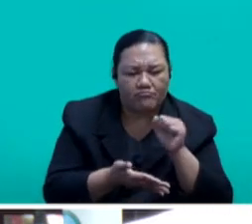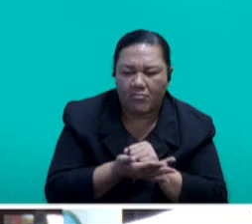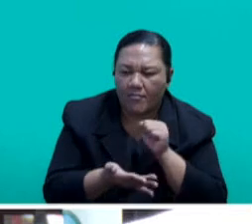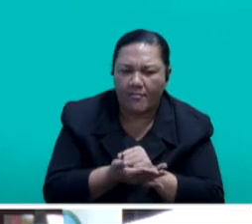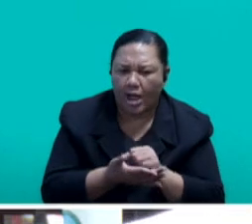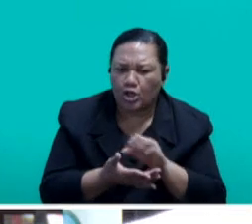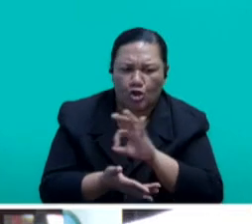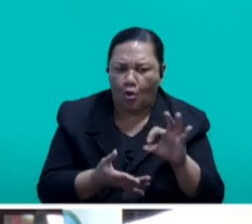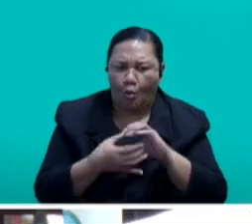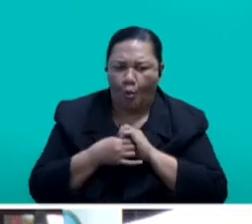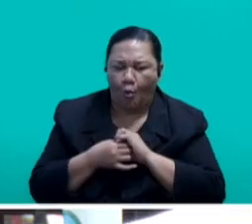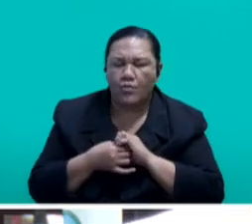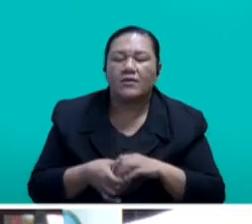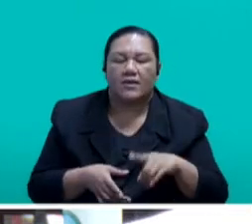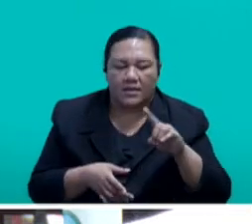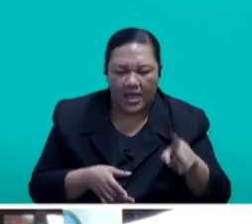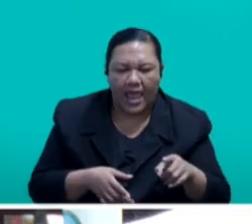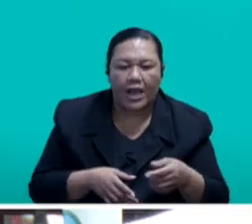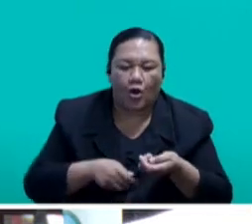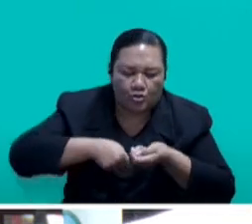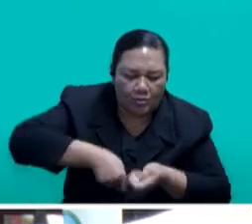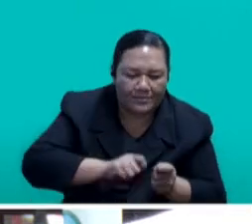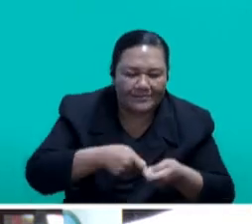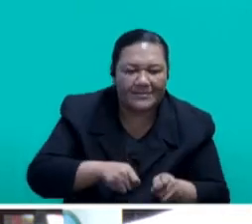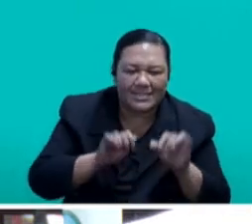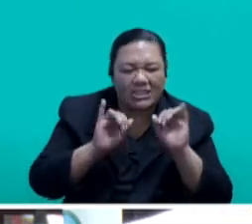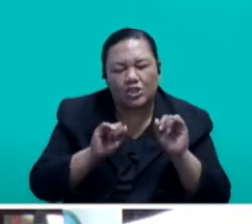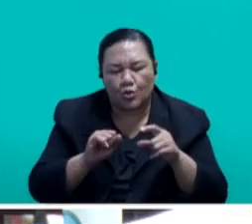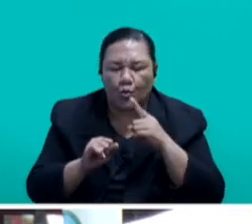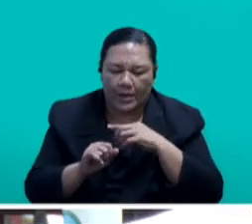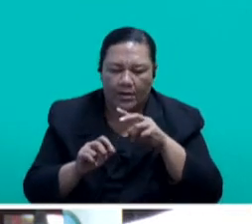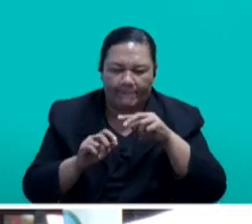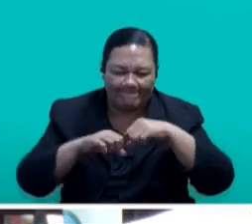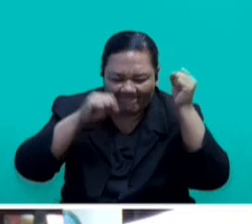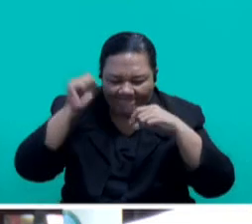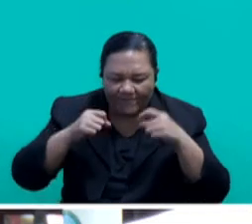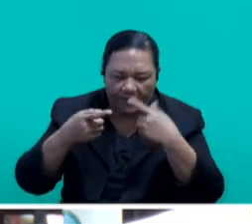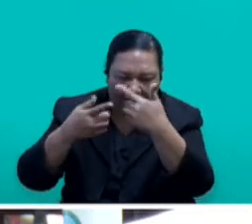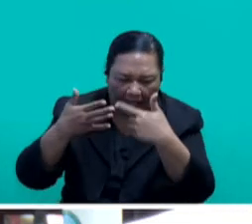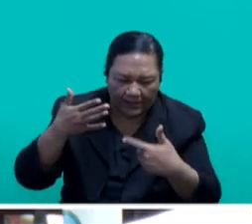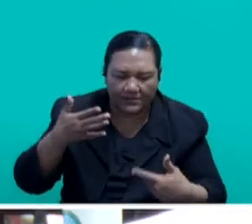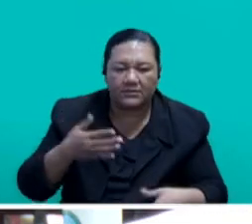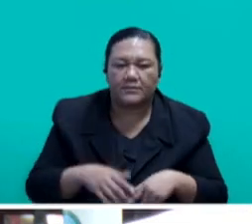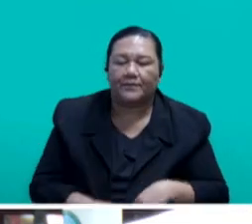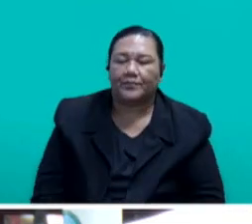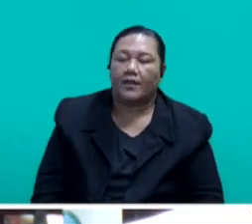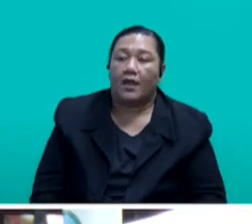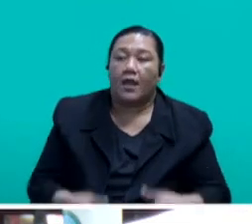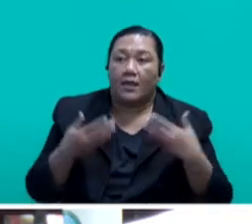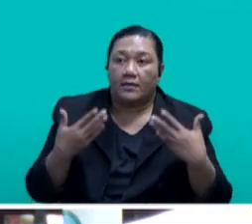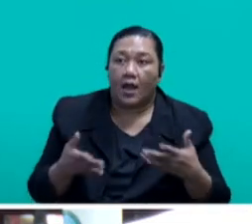I resume my seat, let us look at some real, cooked